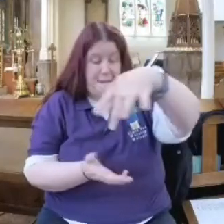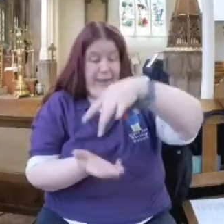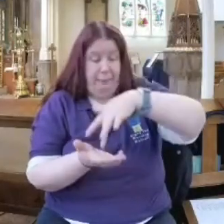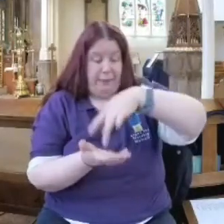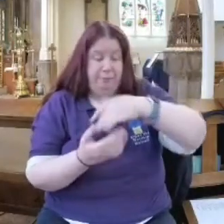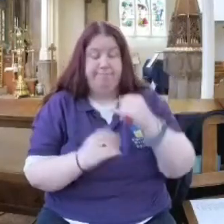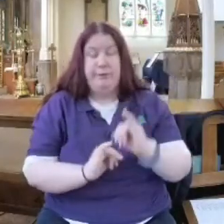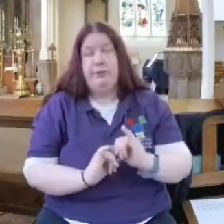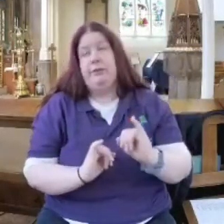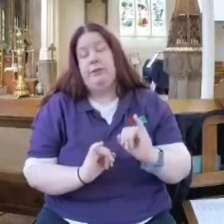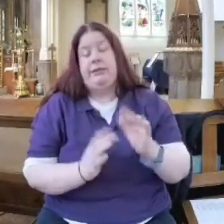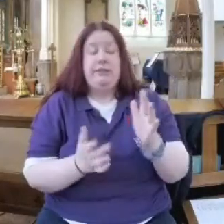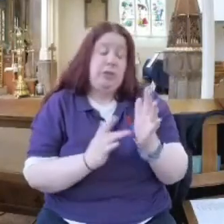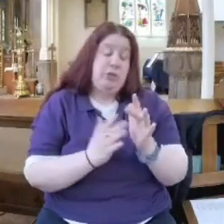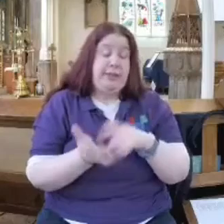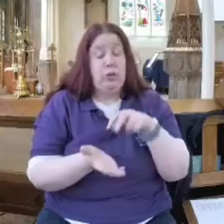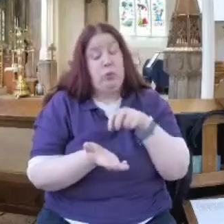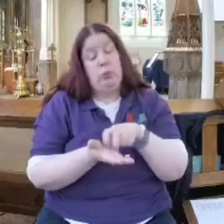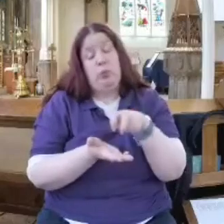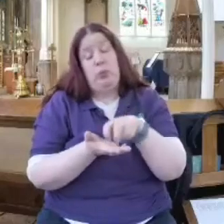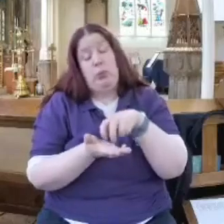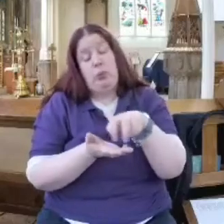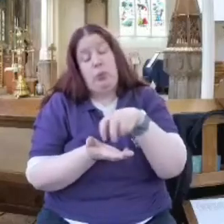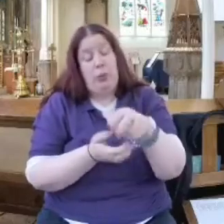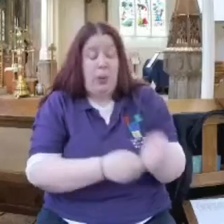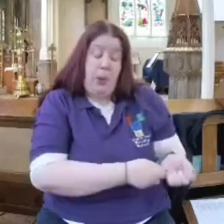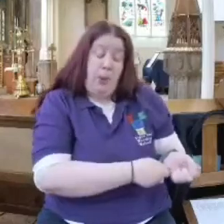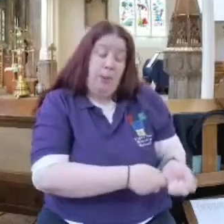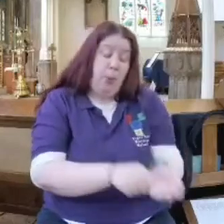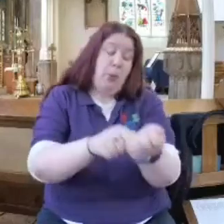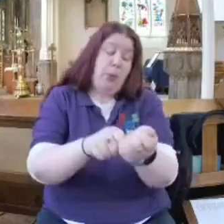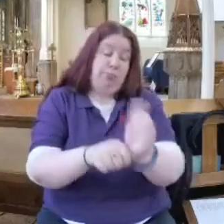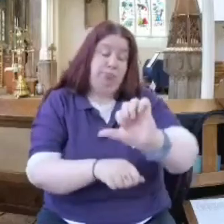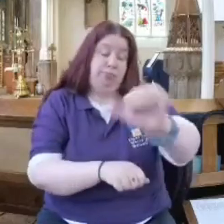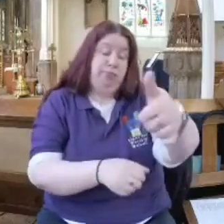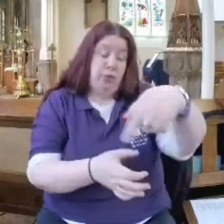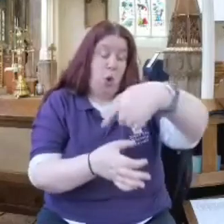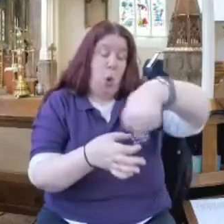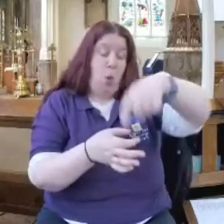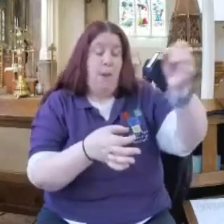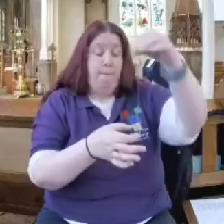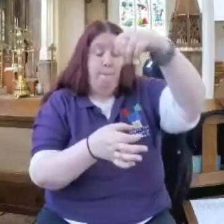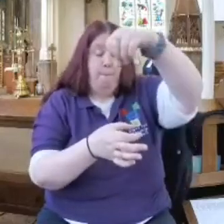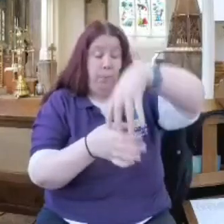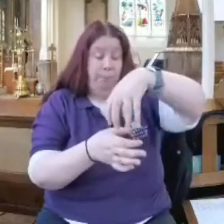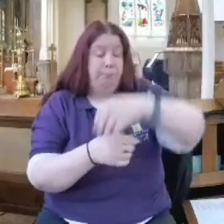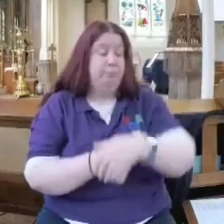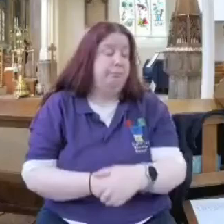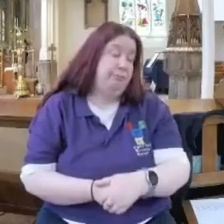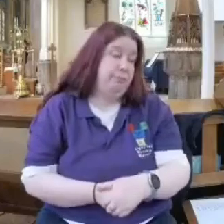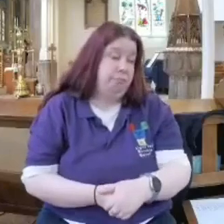So Jesus walks across the water and with the next shot puts the ball straight into the hole. Moses